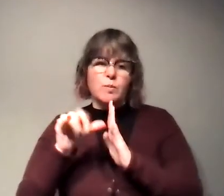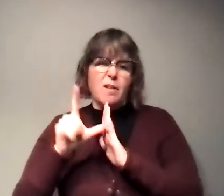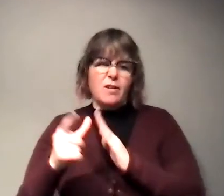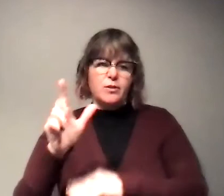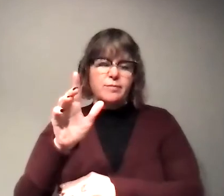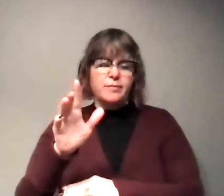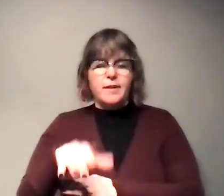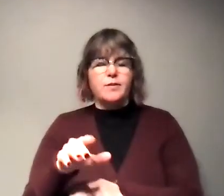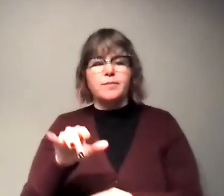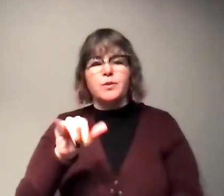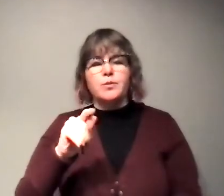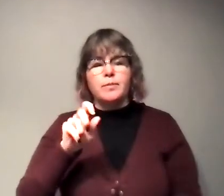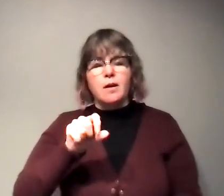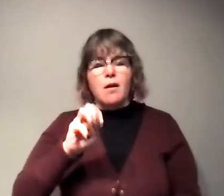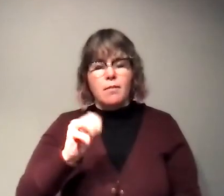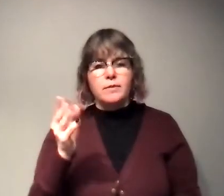at